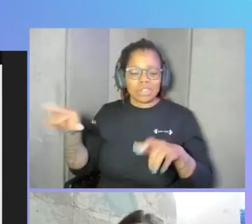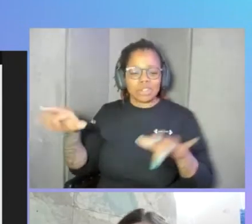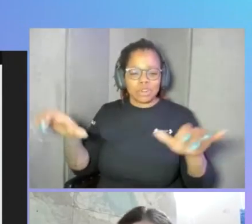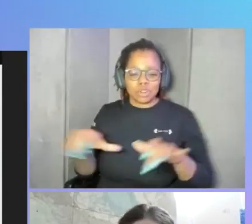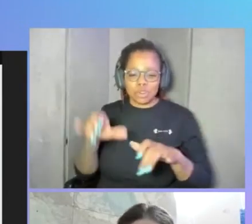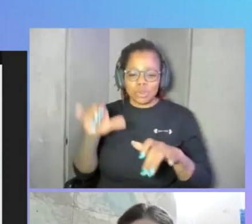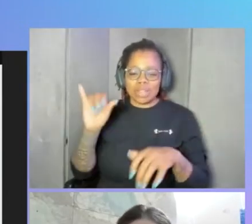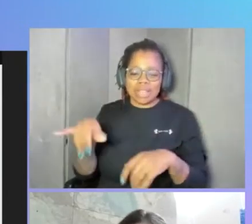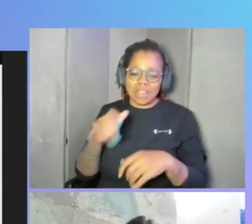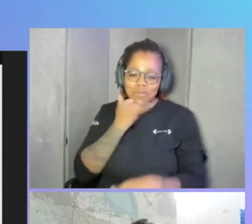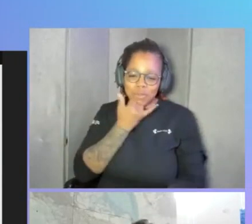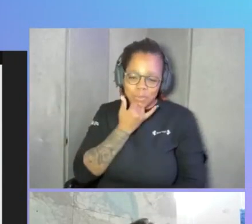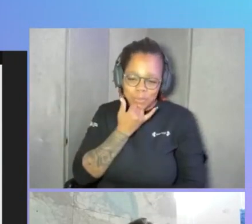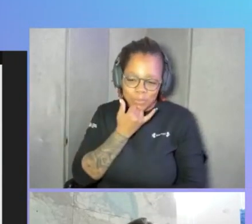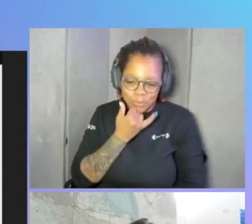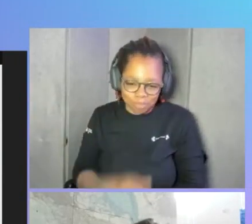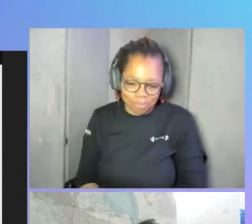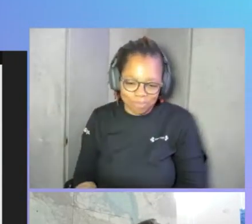wrong.